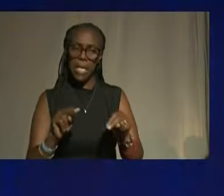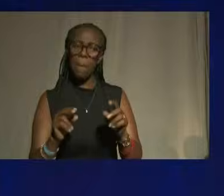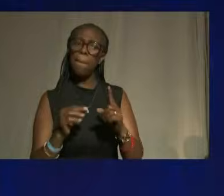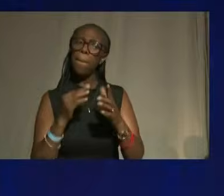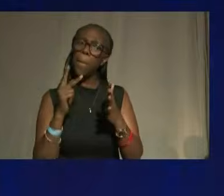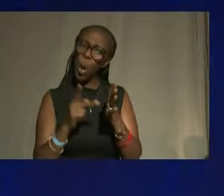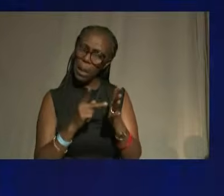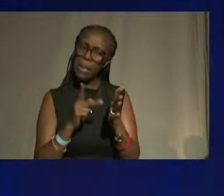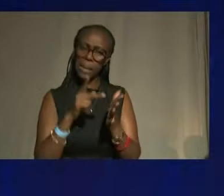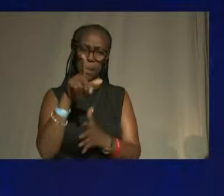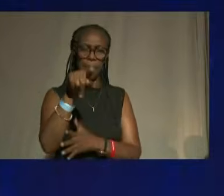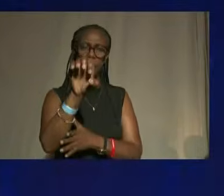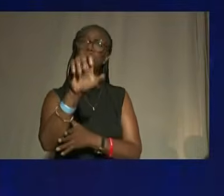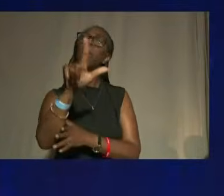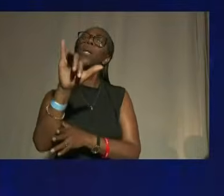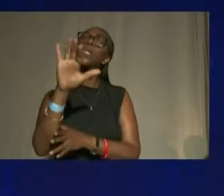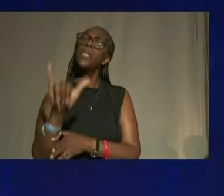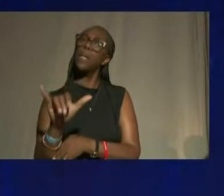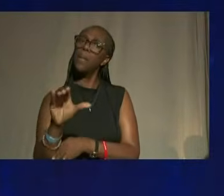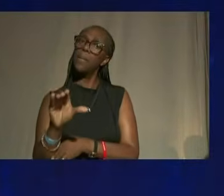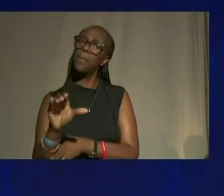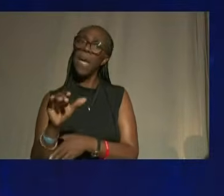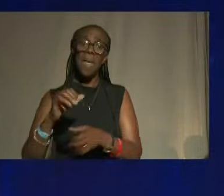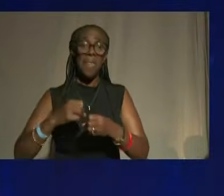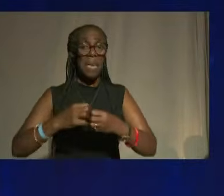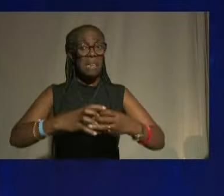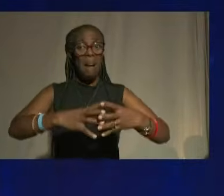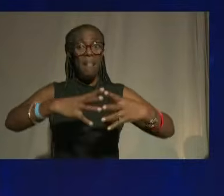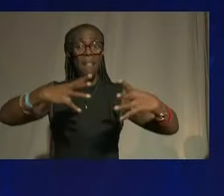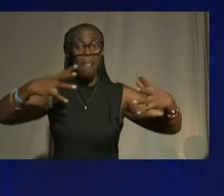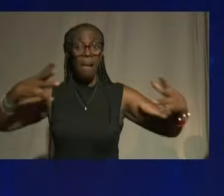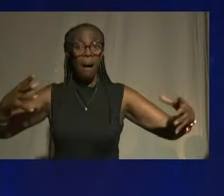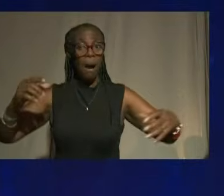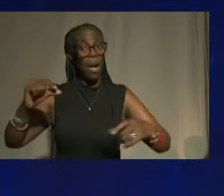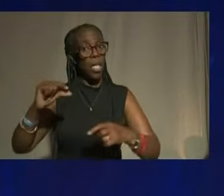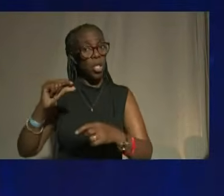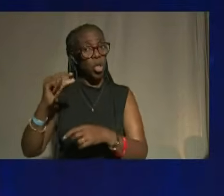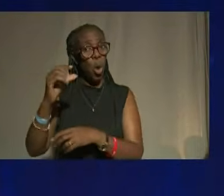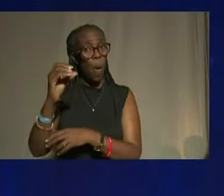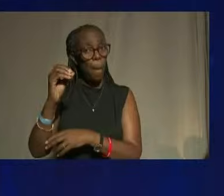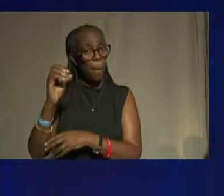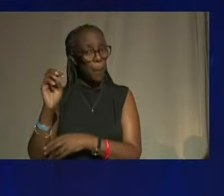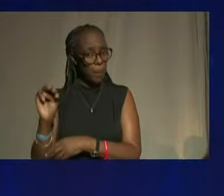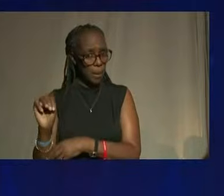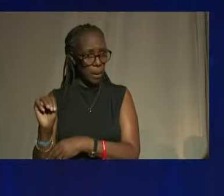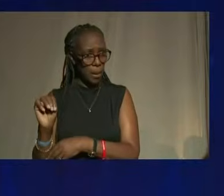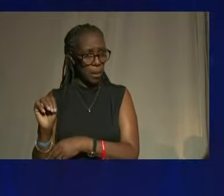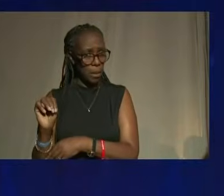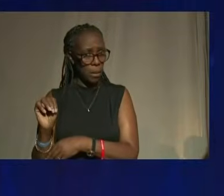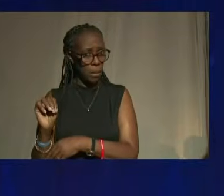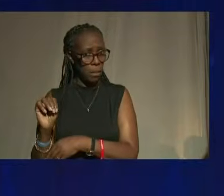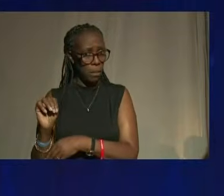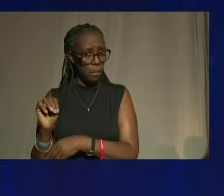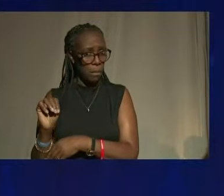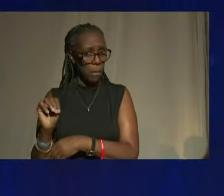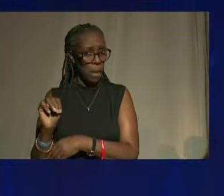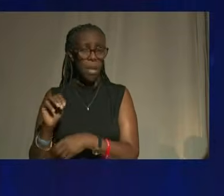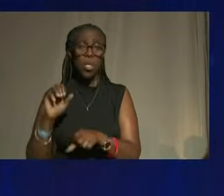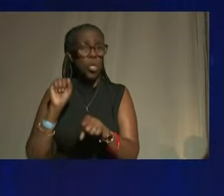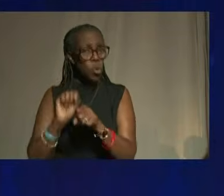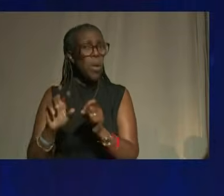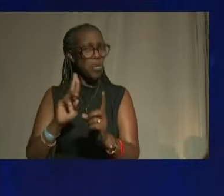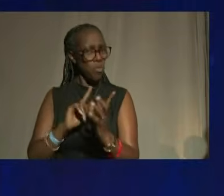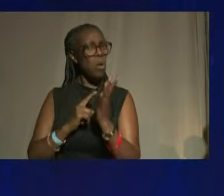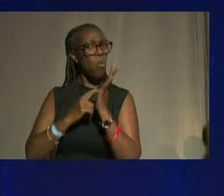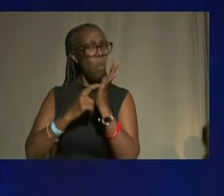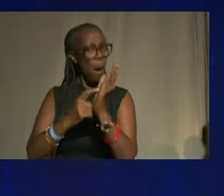common policy. Why? Because these are large multinationals. Their GDP would dwarf the entire Caribbean region. And so it